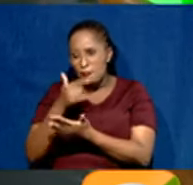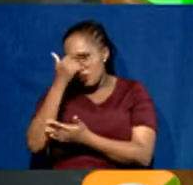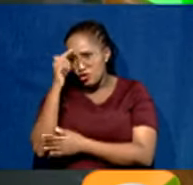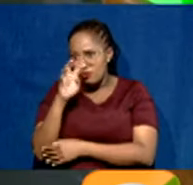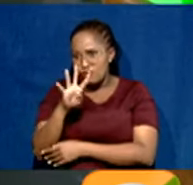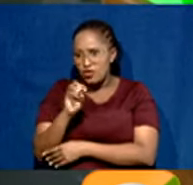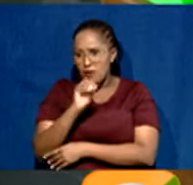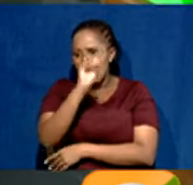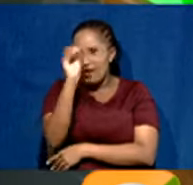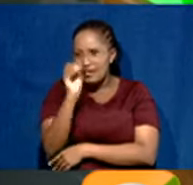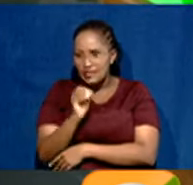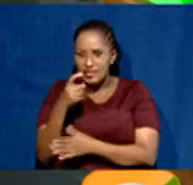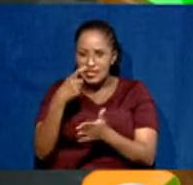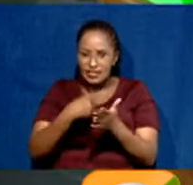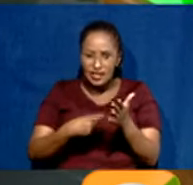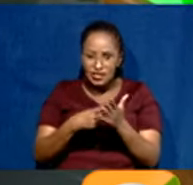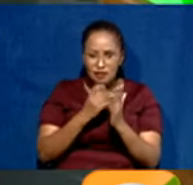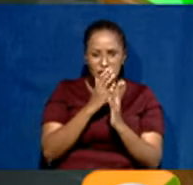taxes, between